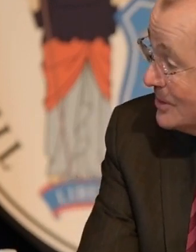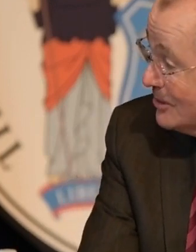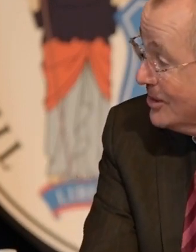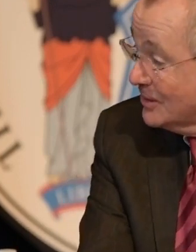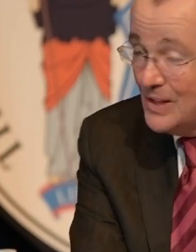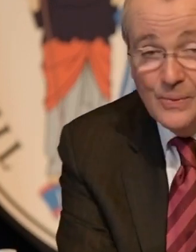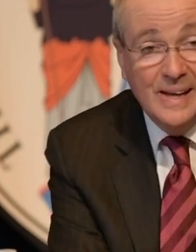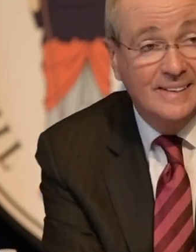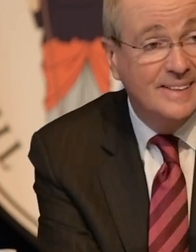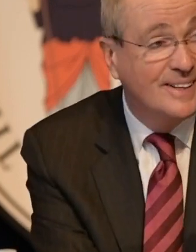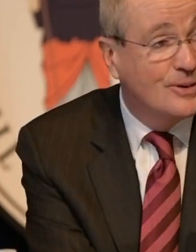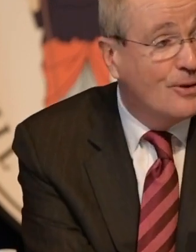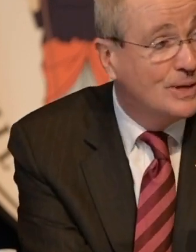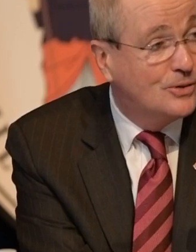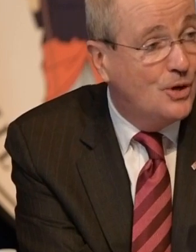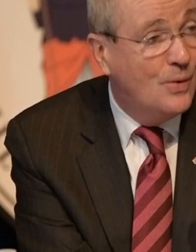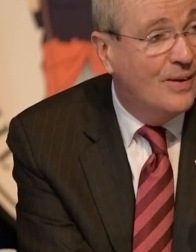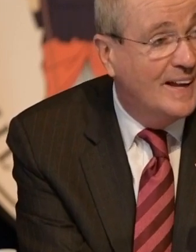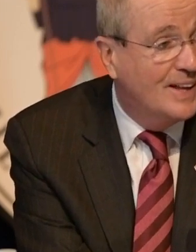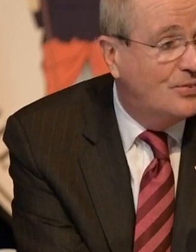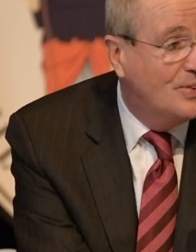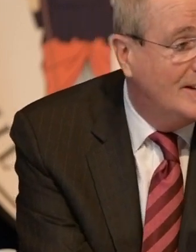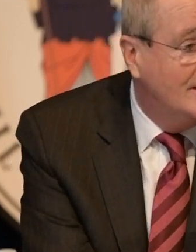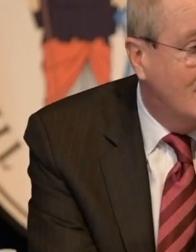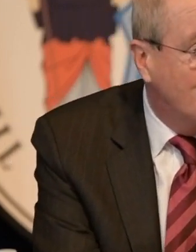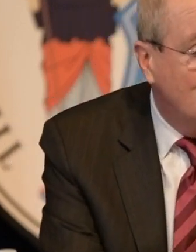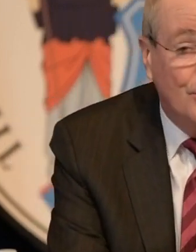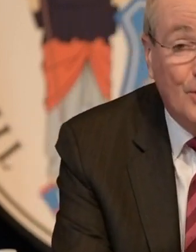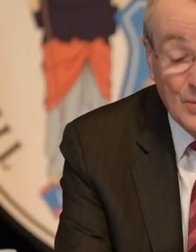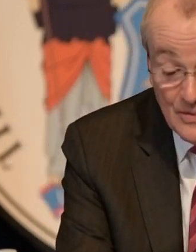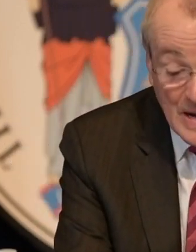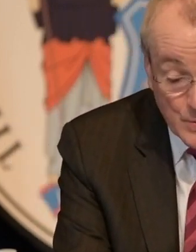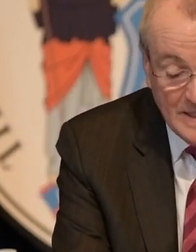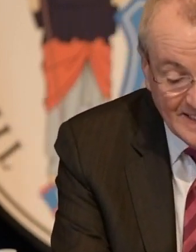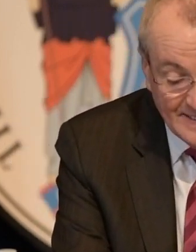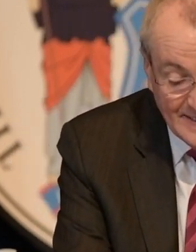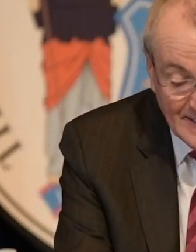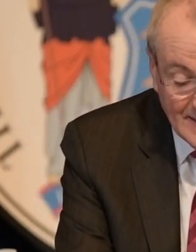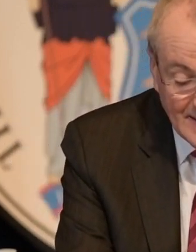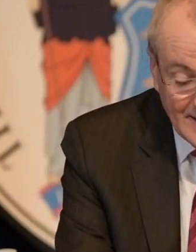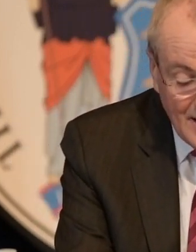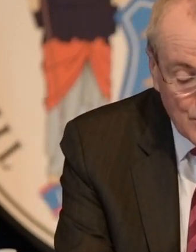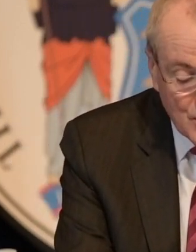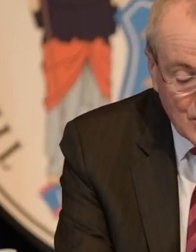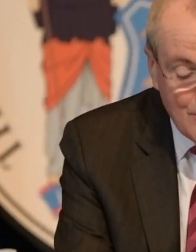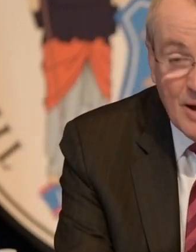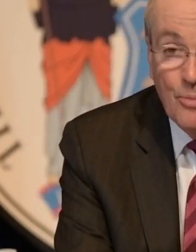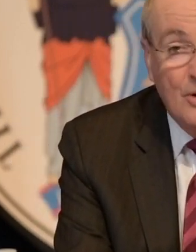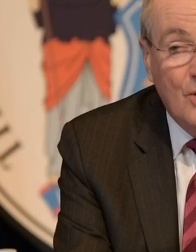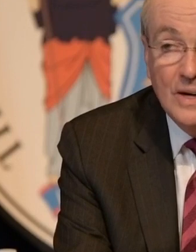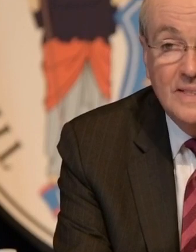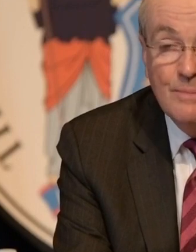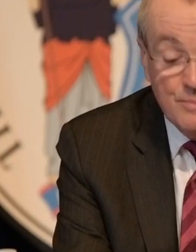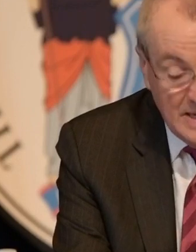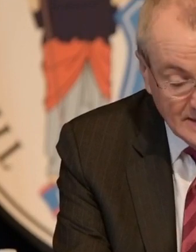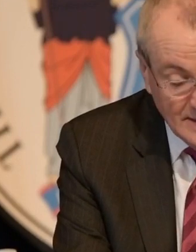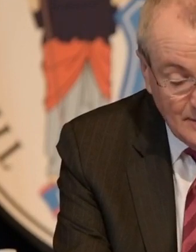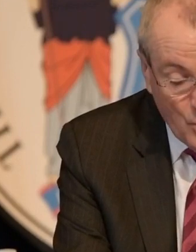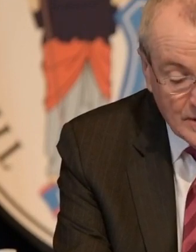Island Railroad and thought we had a real coup in our hands a couple of years ago, and in fact we did. He was a key member of our